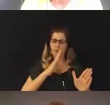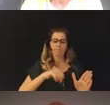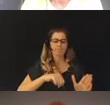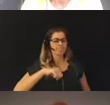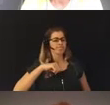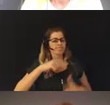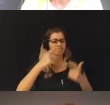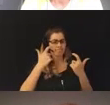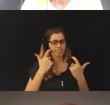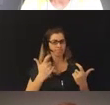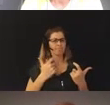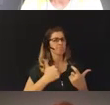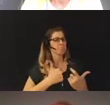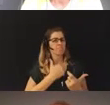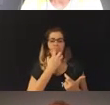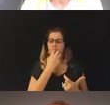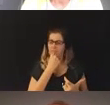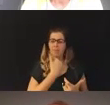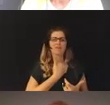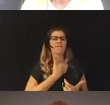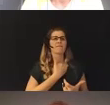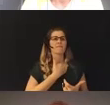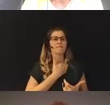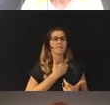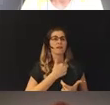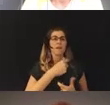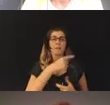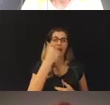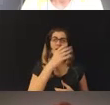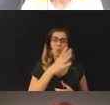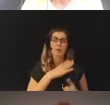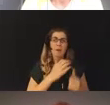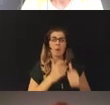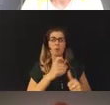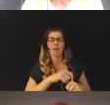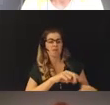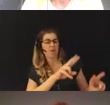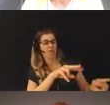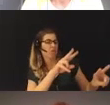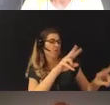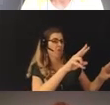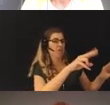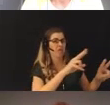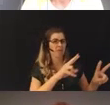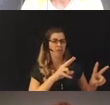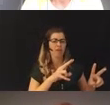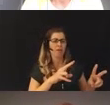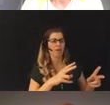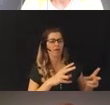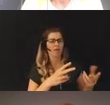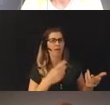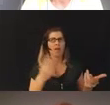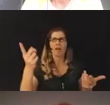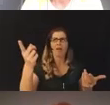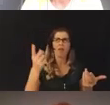always struggled with self-love and self-acceptance. Black women are so often portrayed in a negative and inferior light, and we are expected to be silent and submissive to a